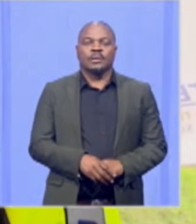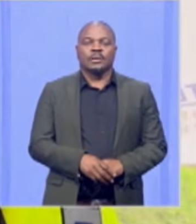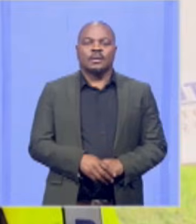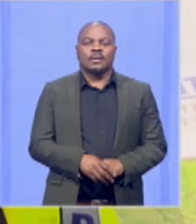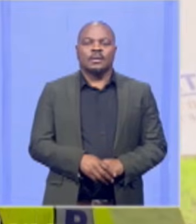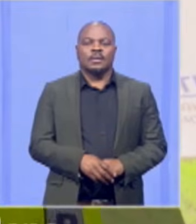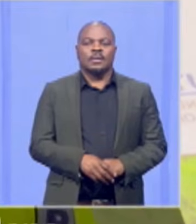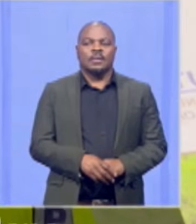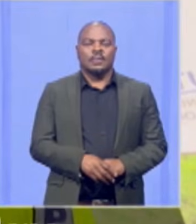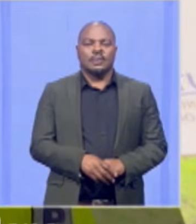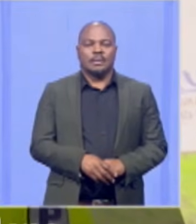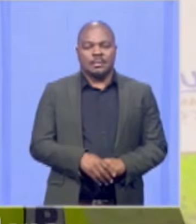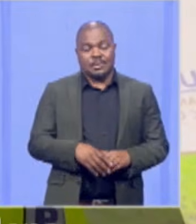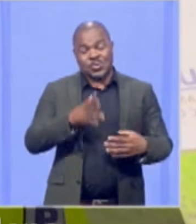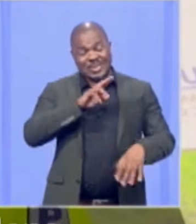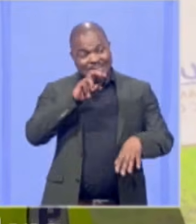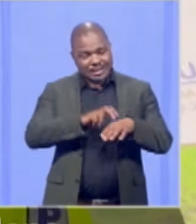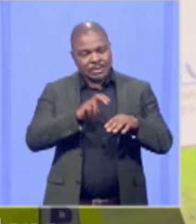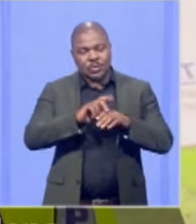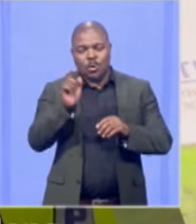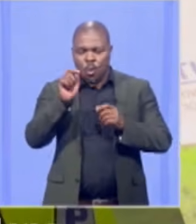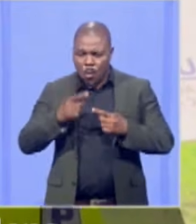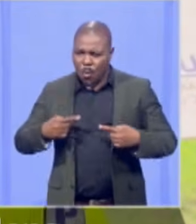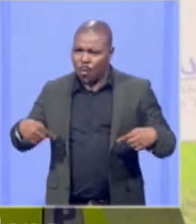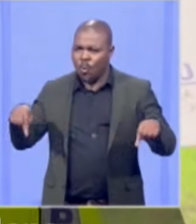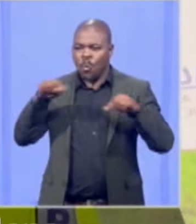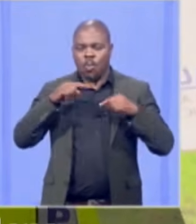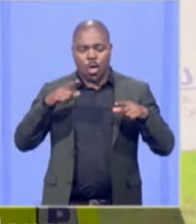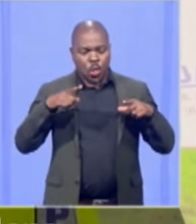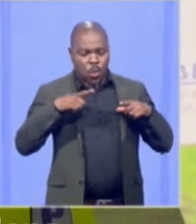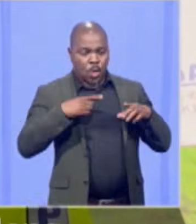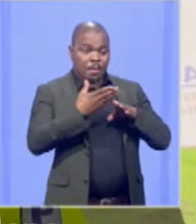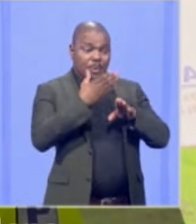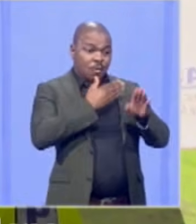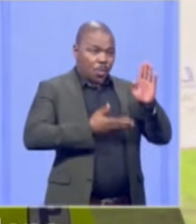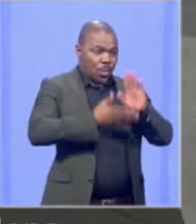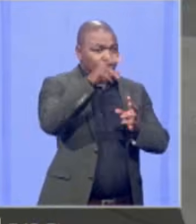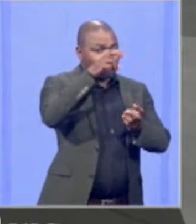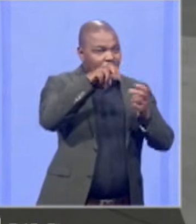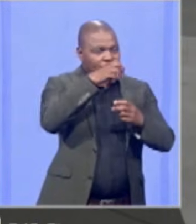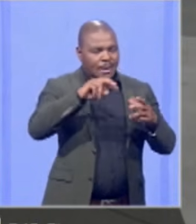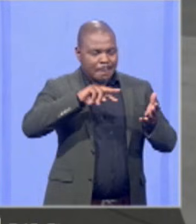There is also a fundamental need for all of us to plan our trips accordingly.